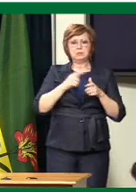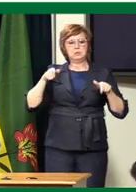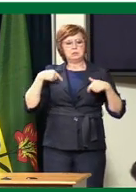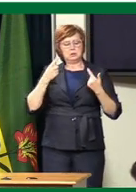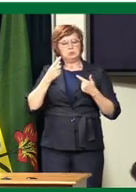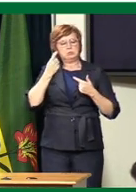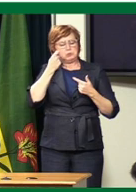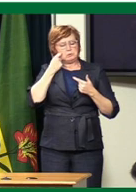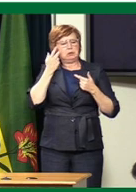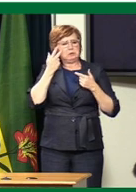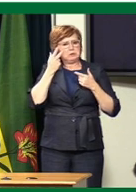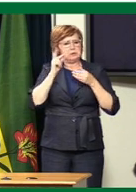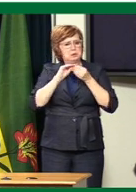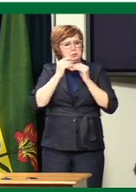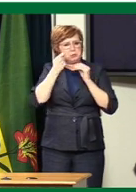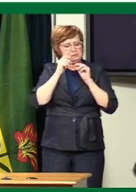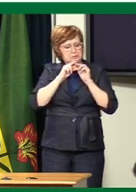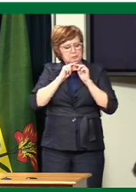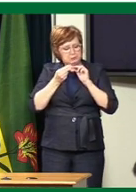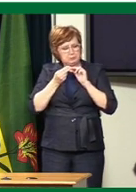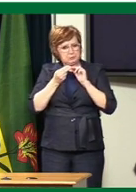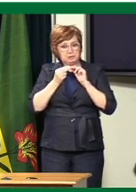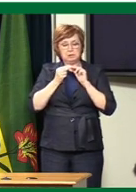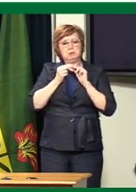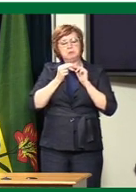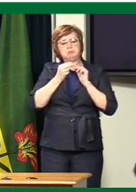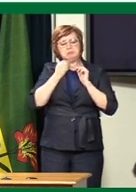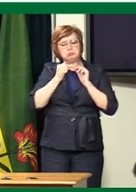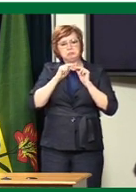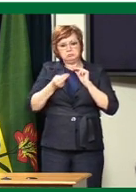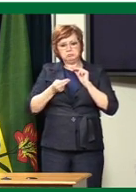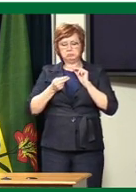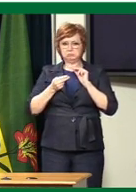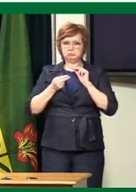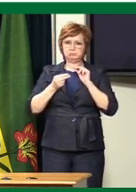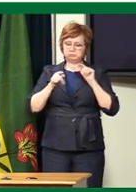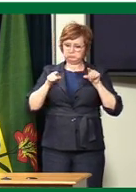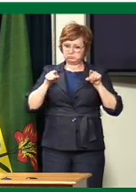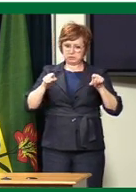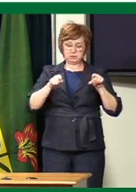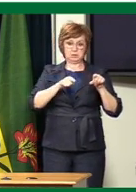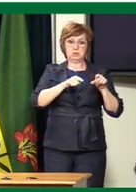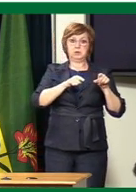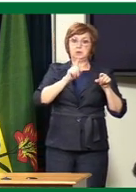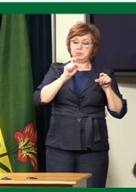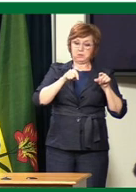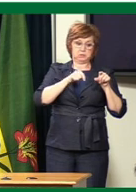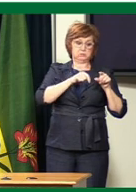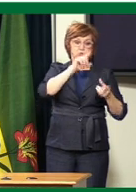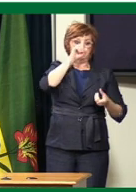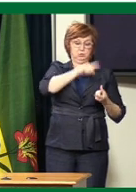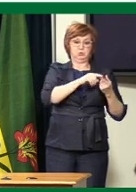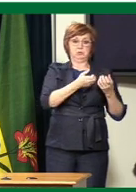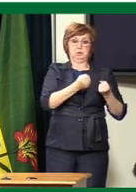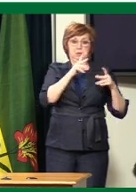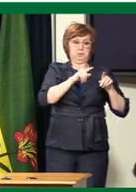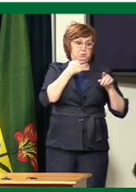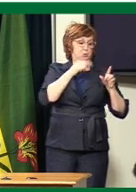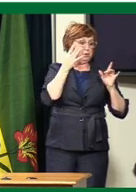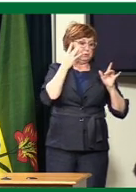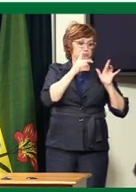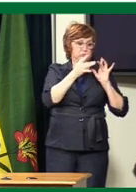both decrease the number of positive cases and contacts if we're going to get ahead of this virus. We need people to shrink their